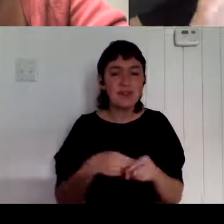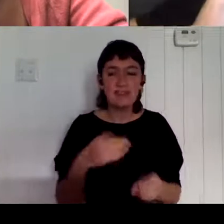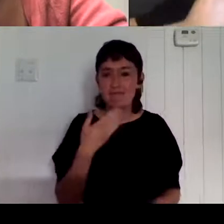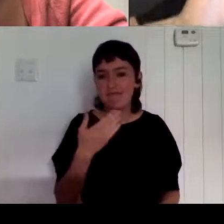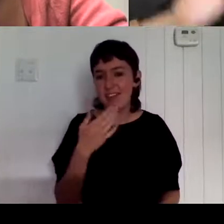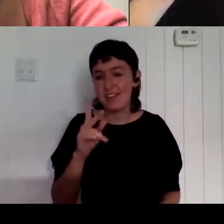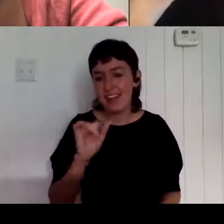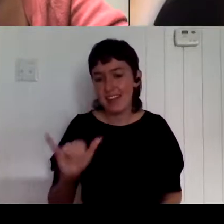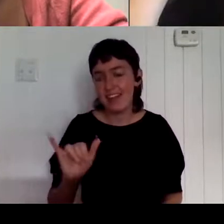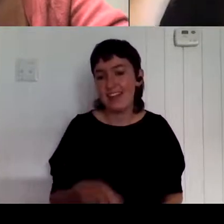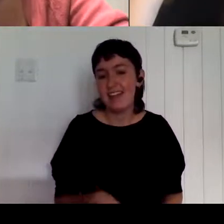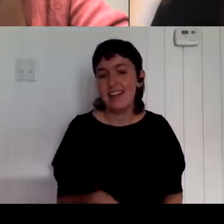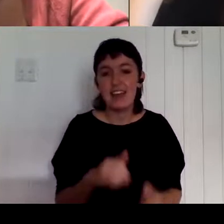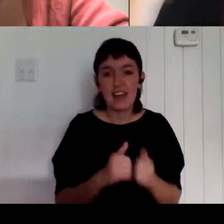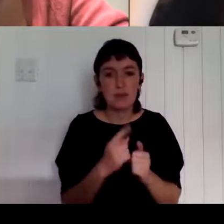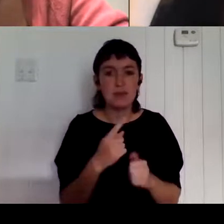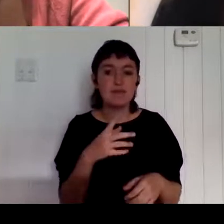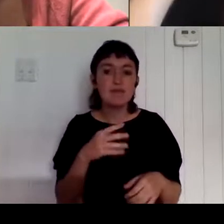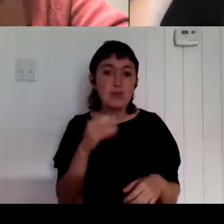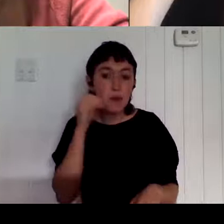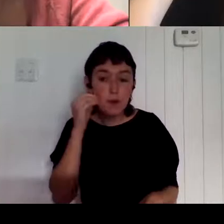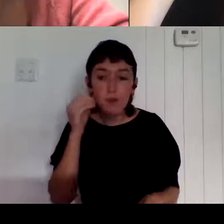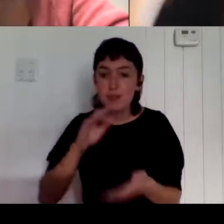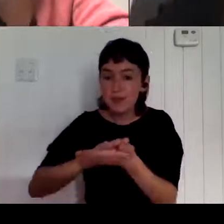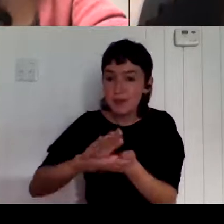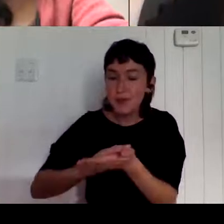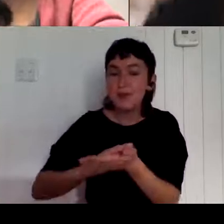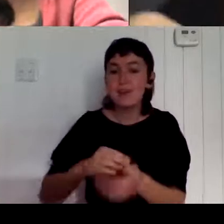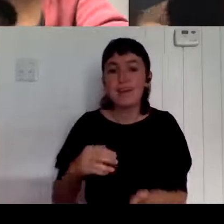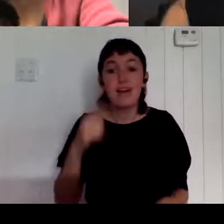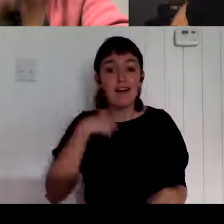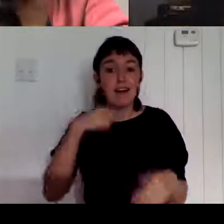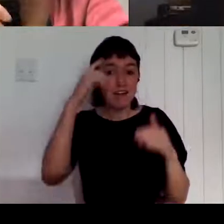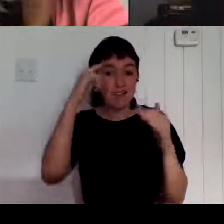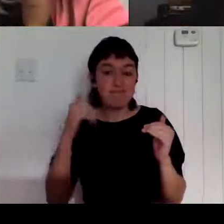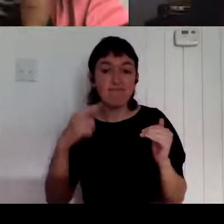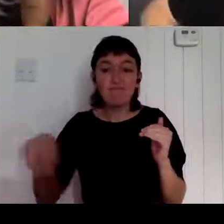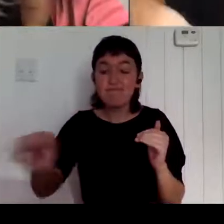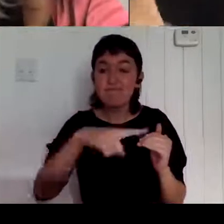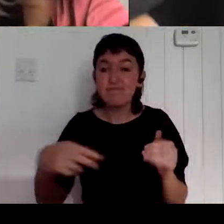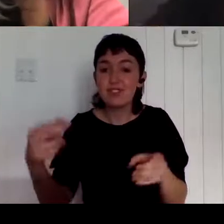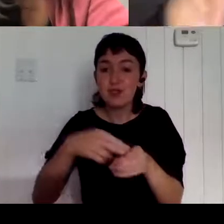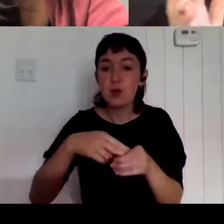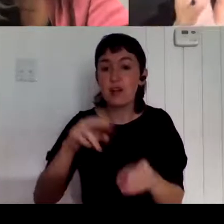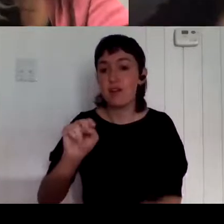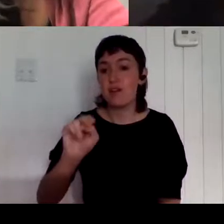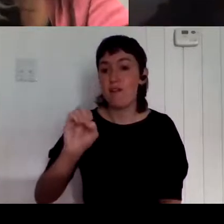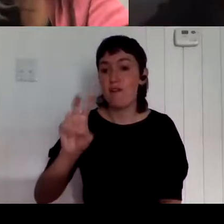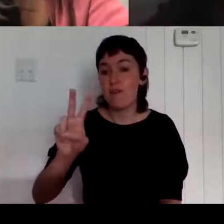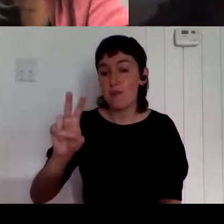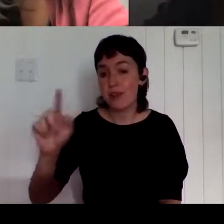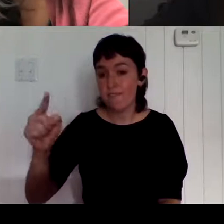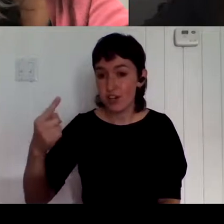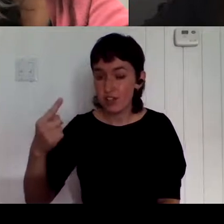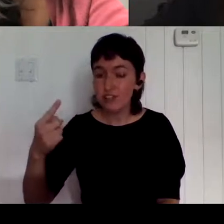at home, I hope or at school, I hope to see you on November 1. We're going to be talking about paleontology